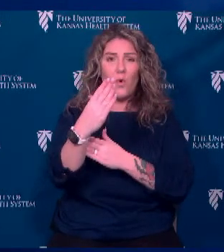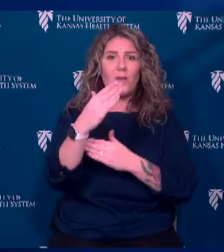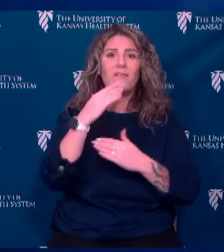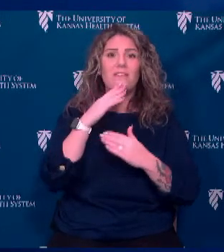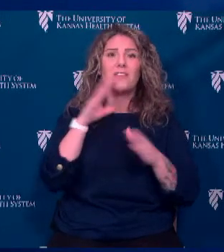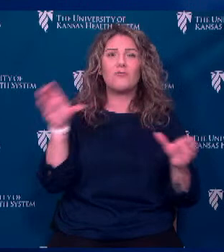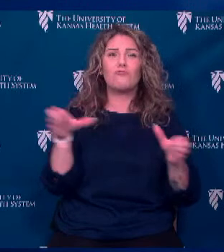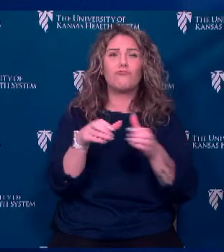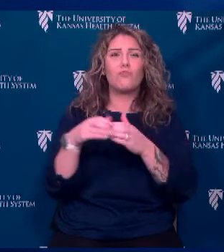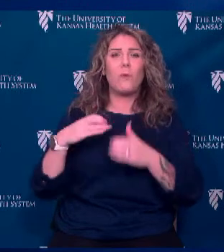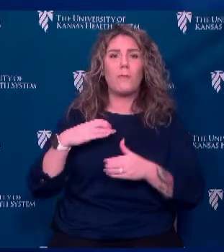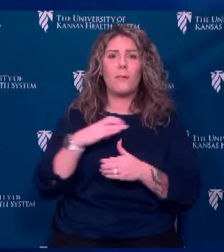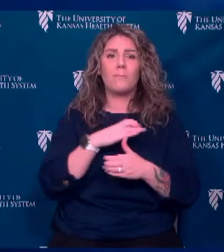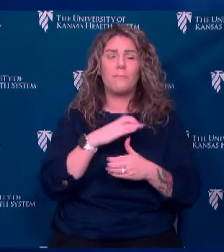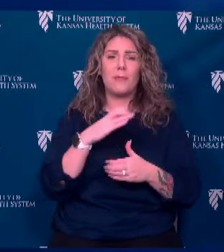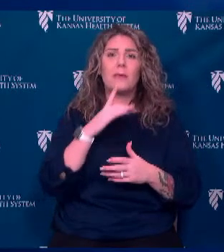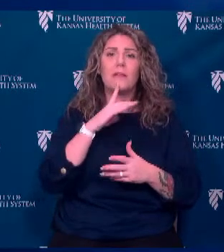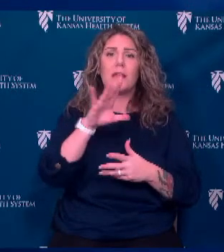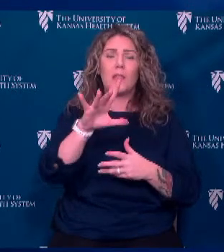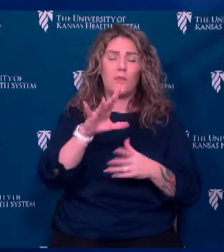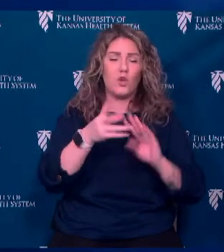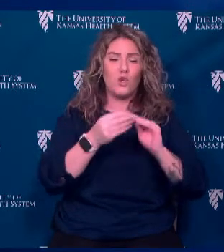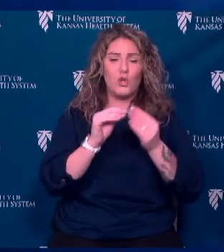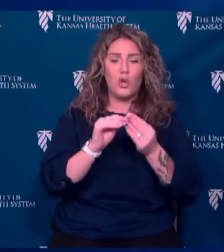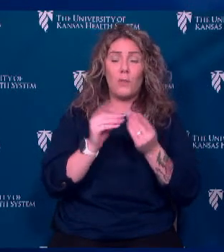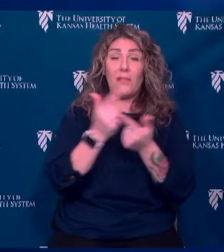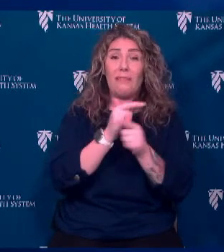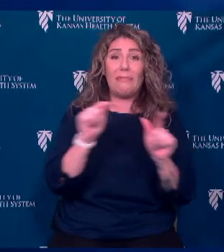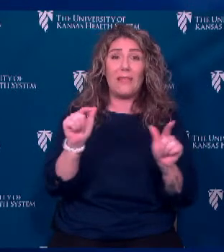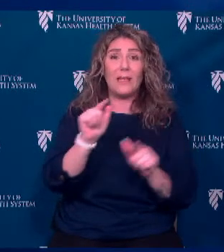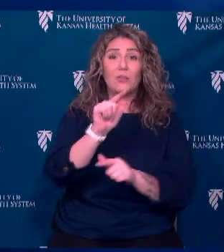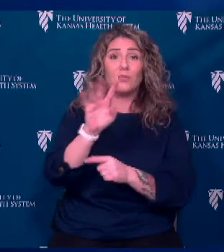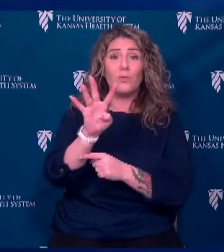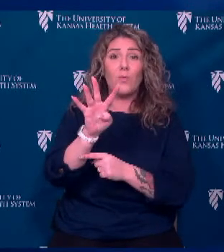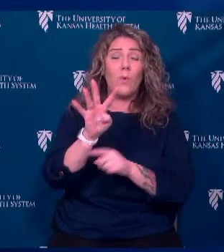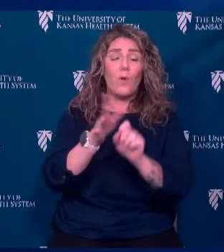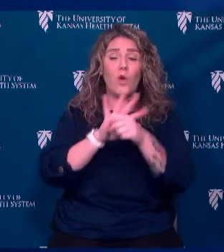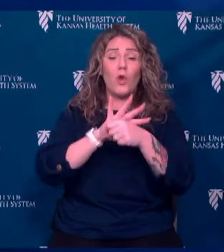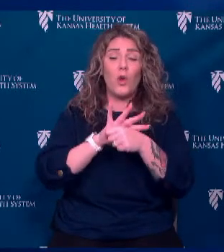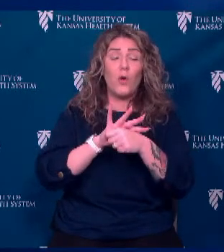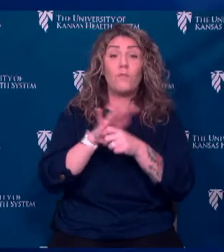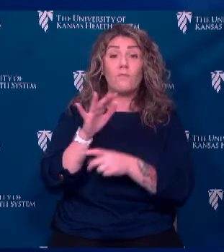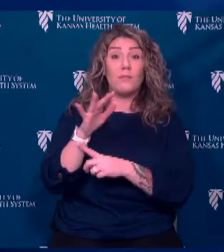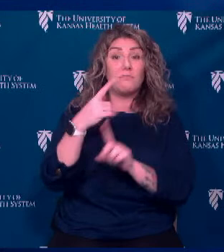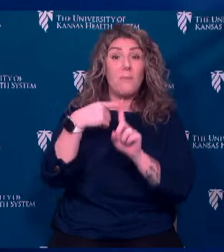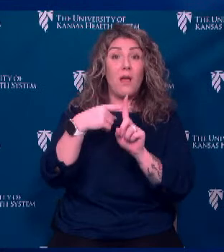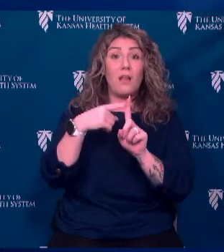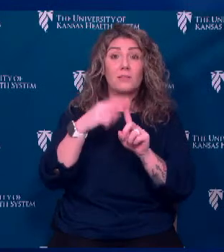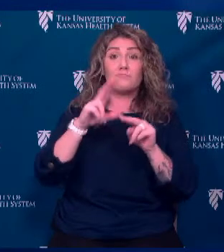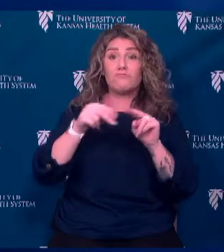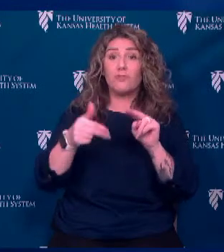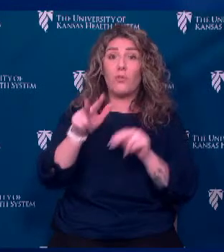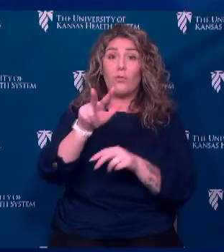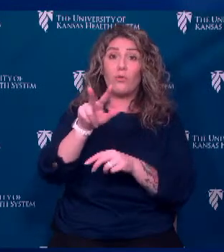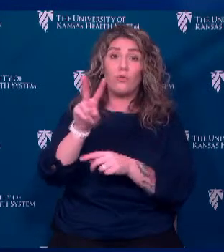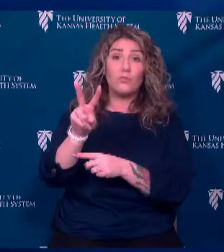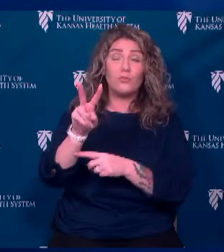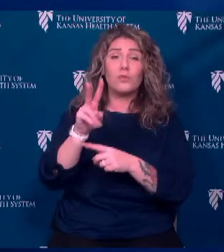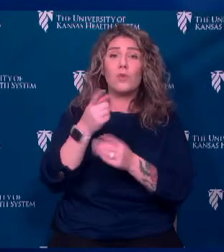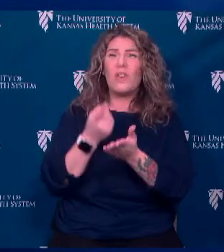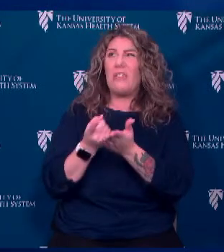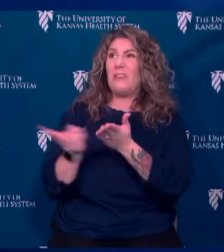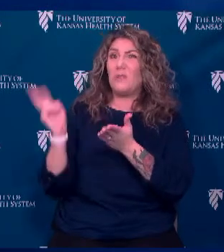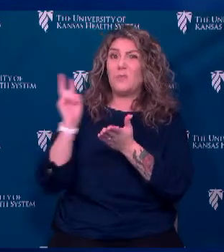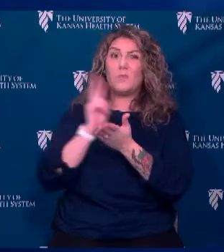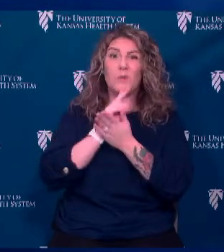committee visit. So he sent their numbers. Liberty Hospital has 24 COVID positive patients, down from 32 last week and 44 the week before, which I believe is around